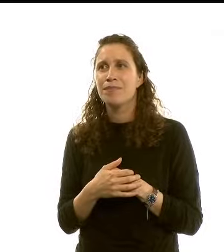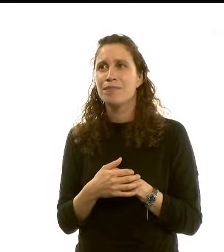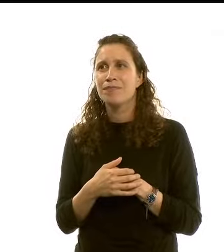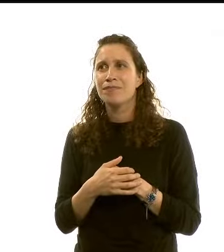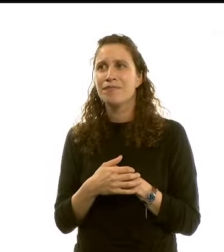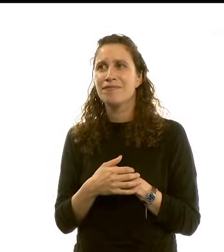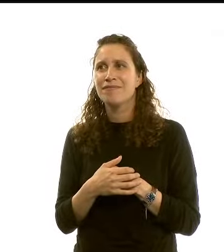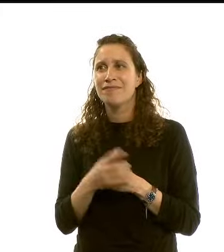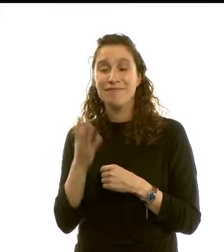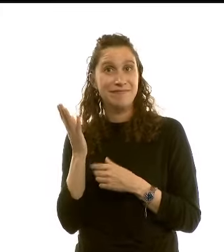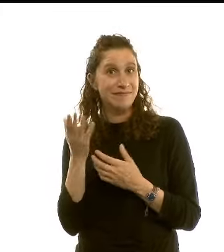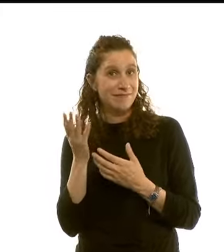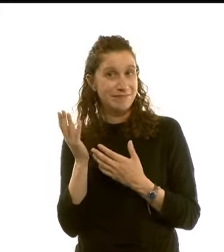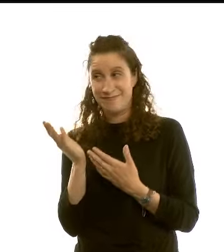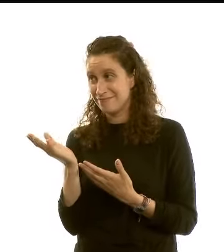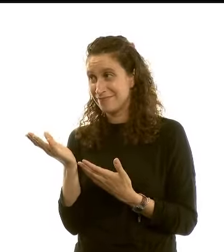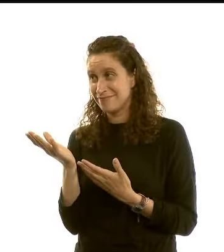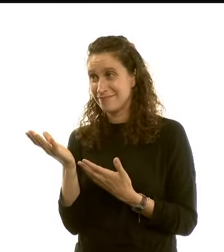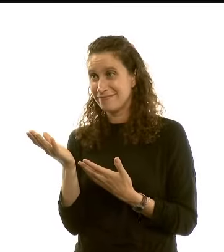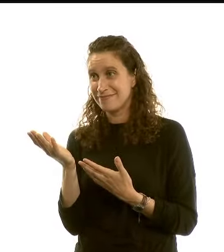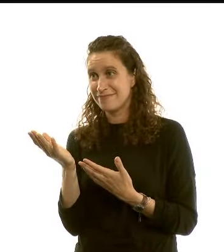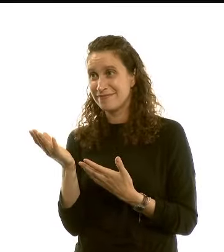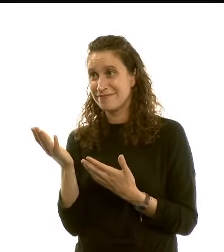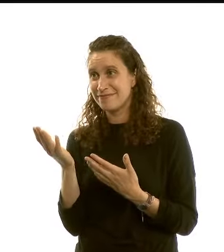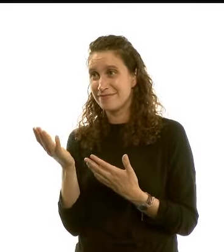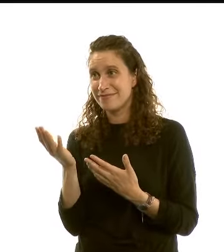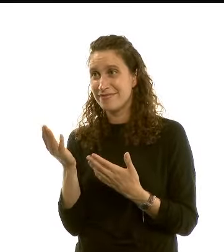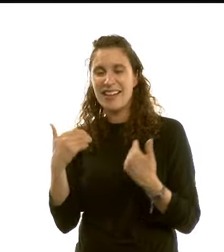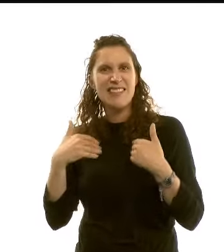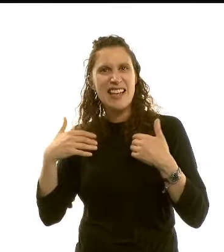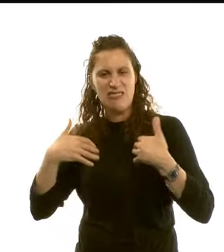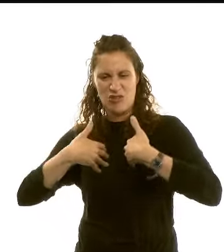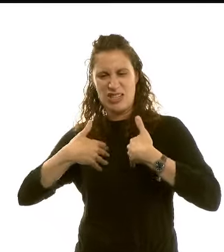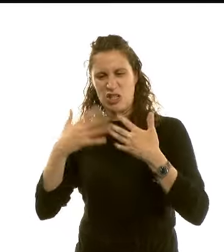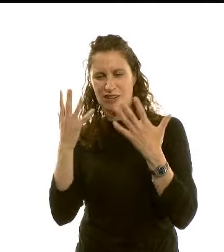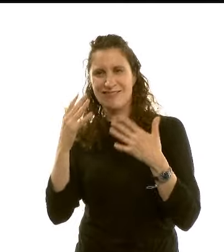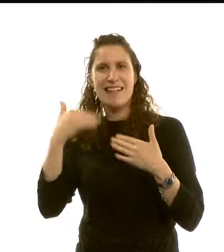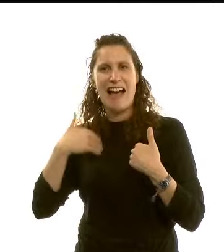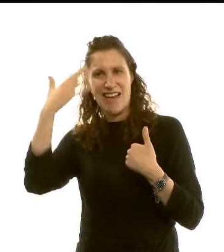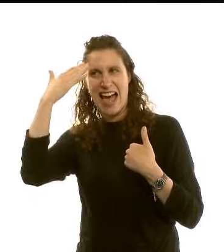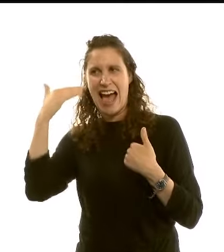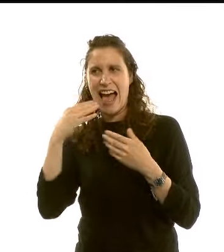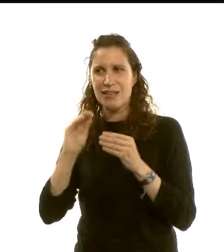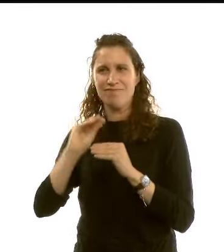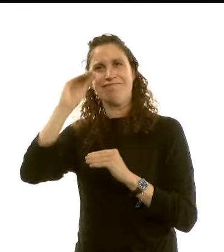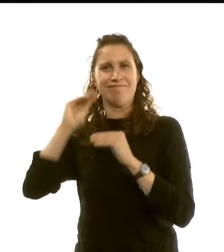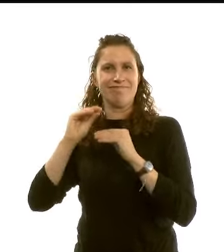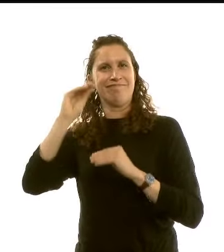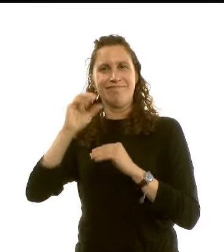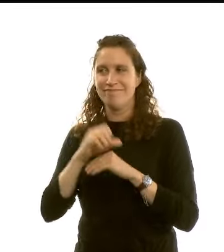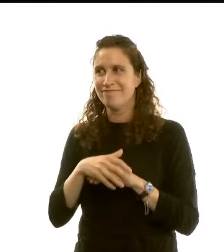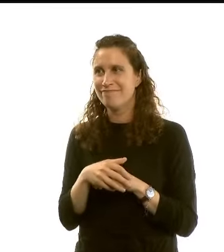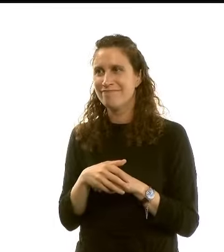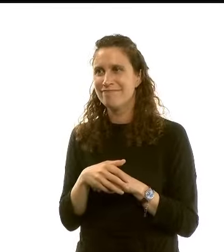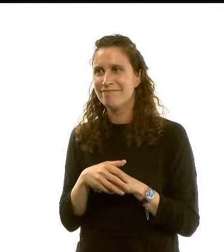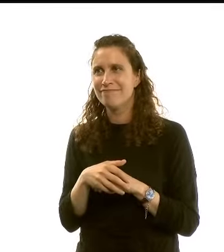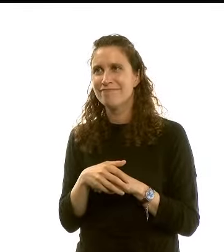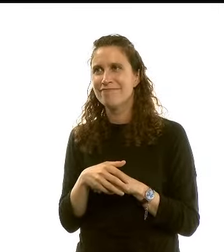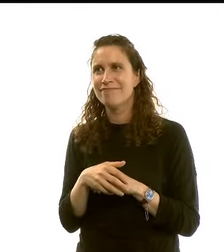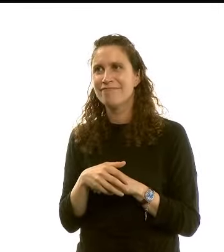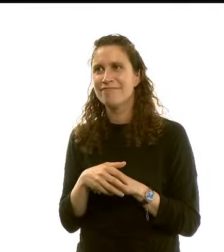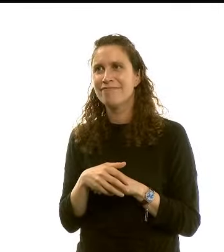Mindstorm, which can greet you with its little hat. That's very good. Yeah. And what you got over there?